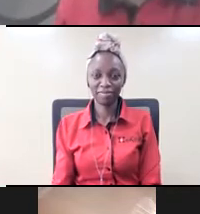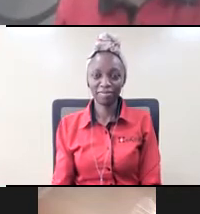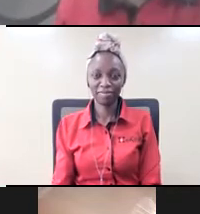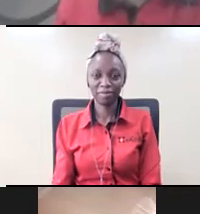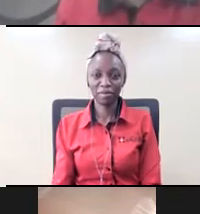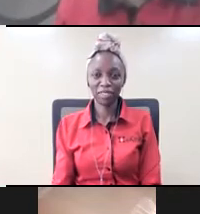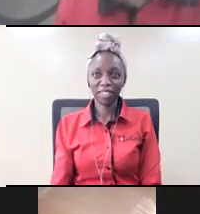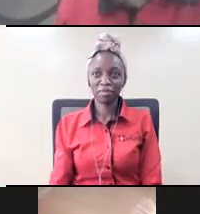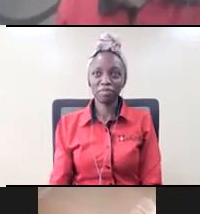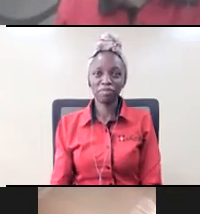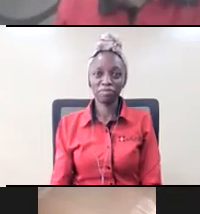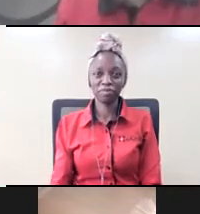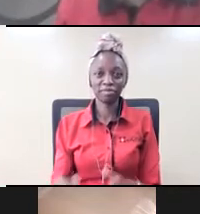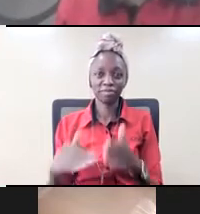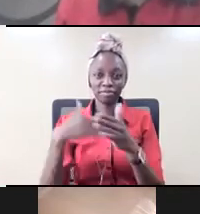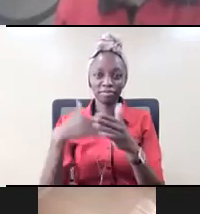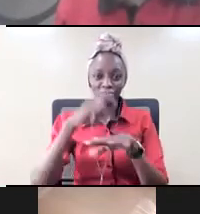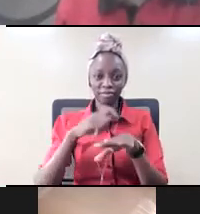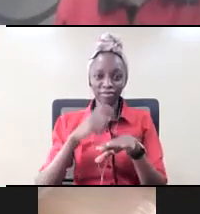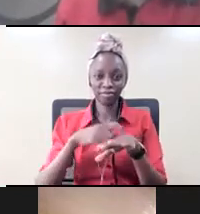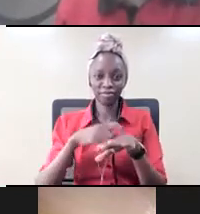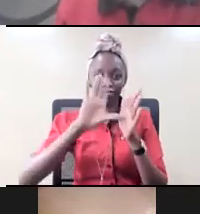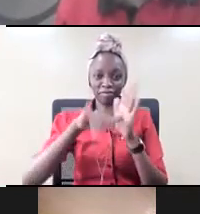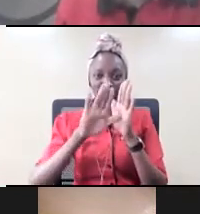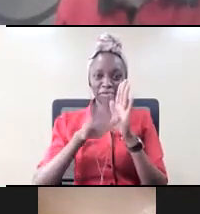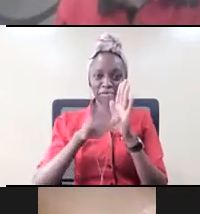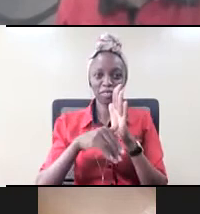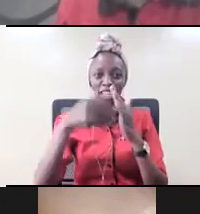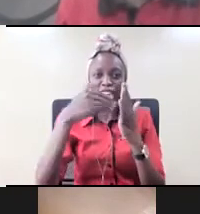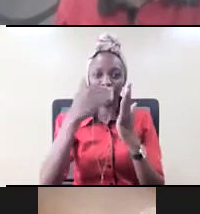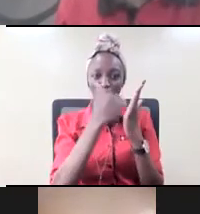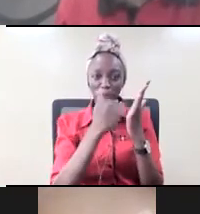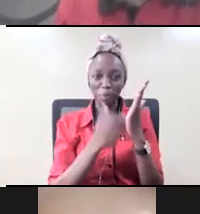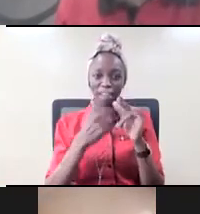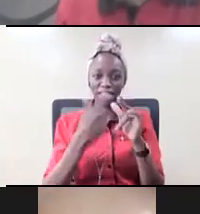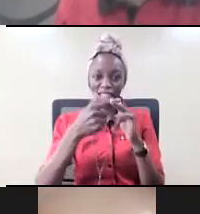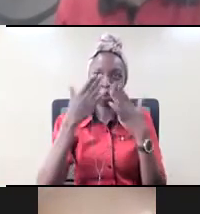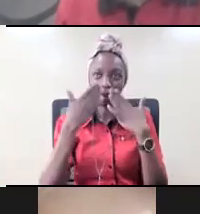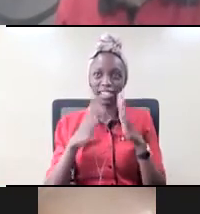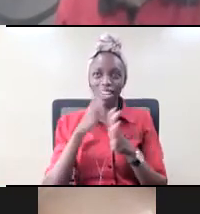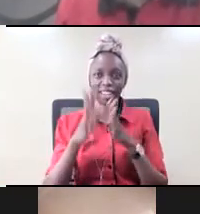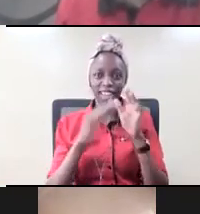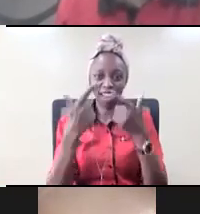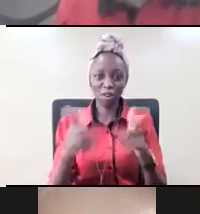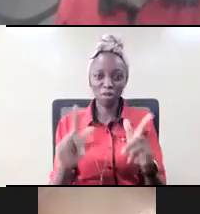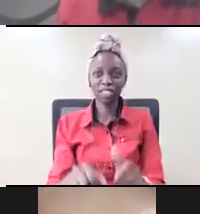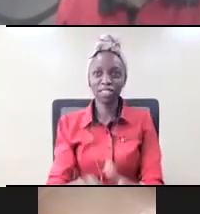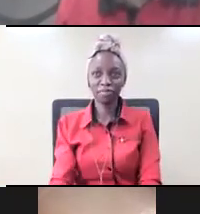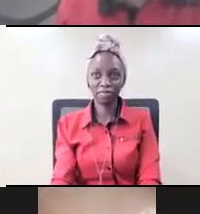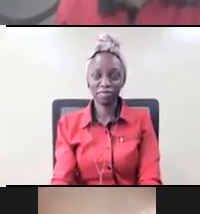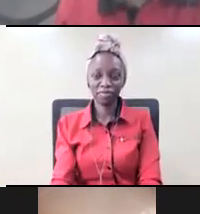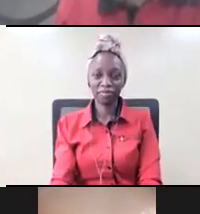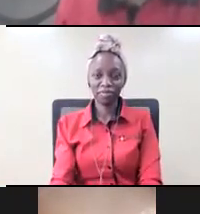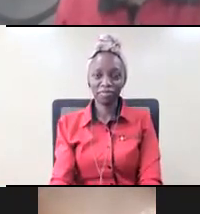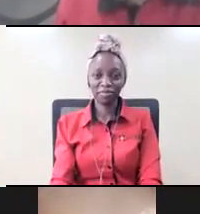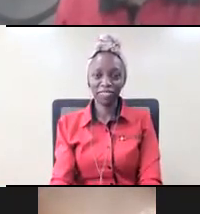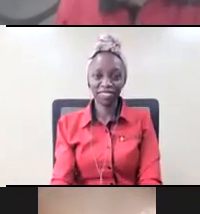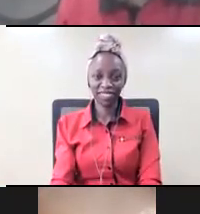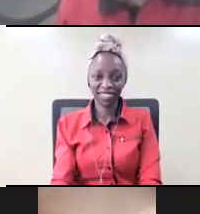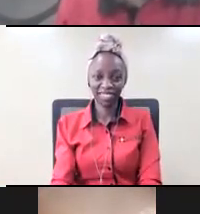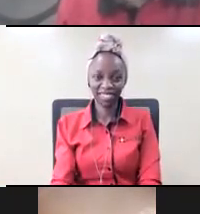the hardest and best experiences you have had during the COVID-19 pandemic? In French, quels